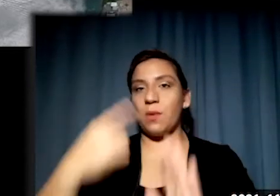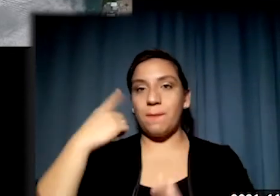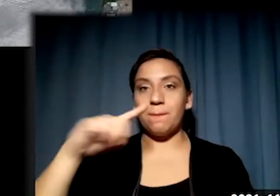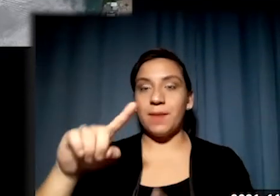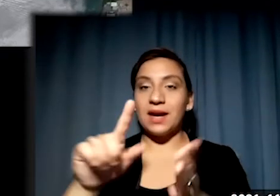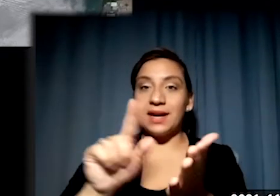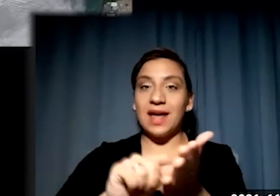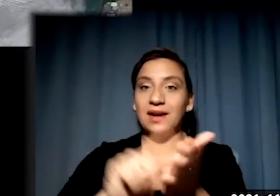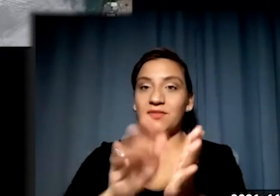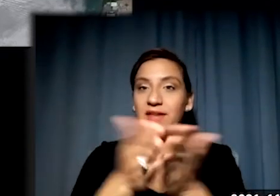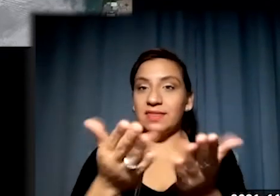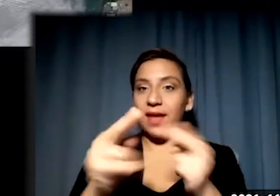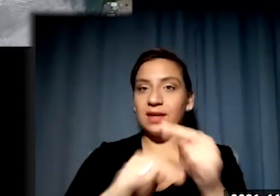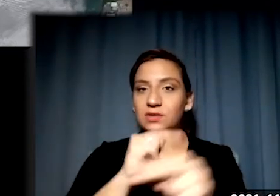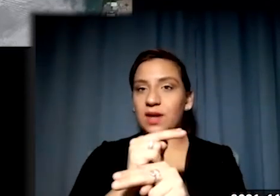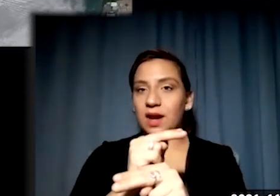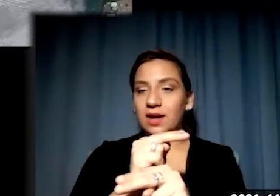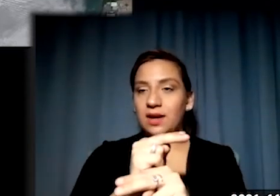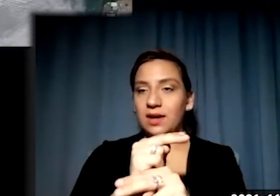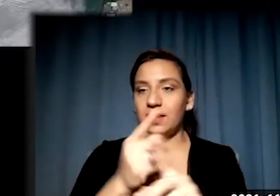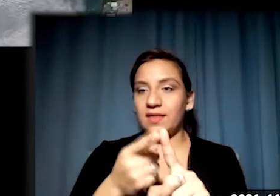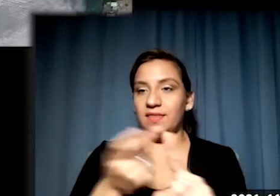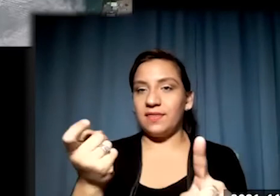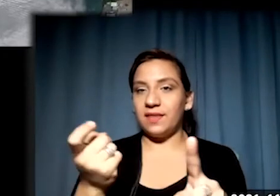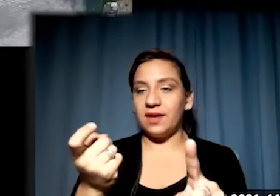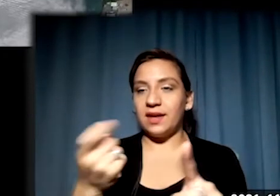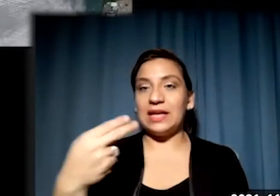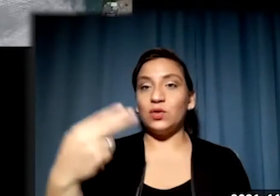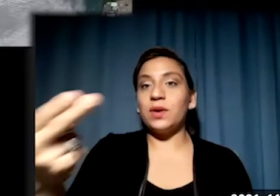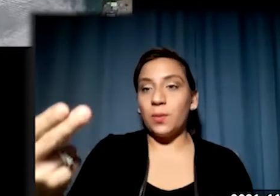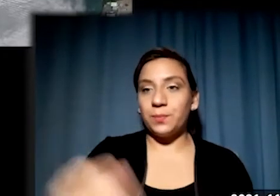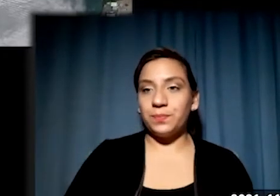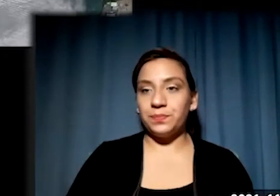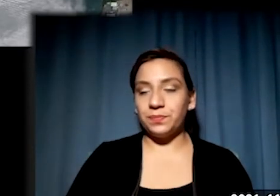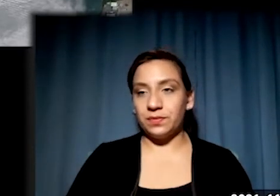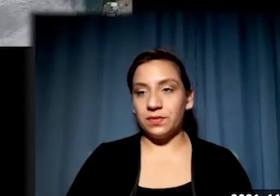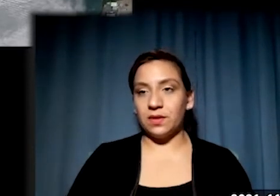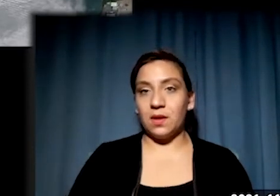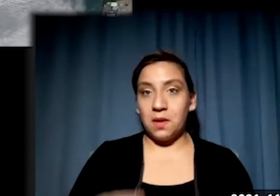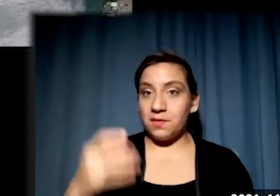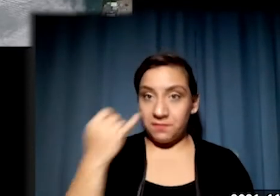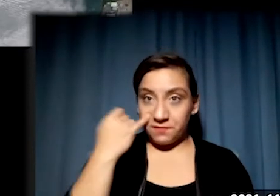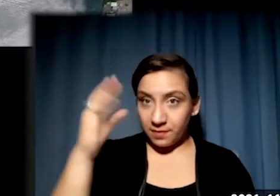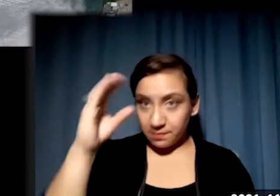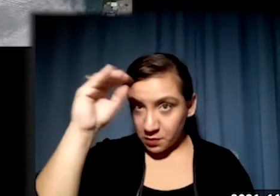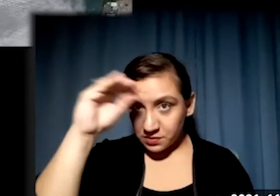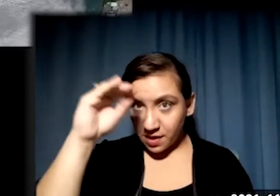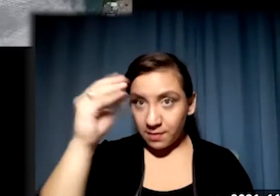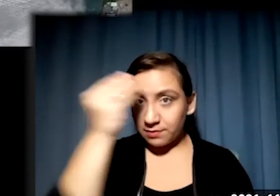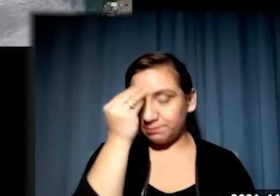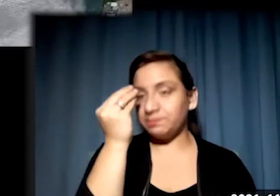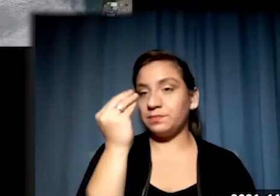familiar, the National Register of Historic Places is kept by the National Park Service, which is a part of the US Department